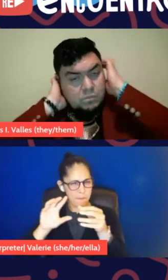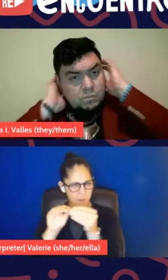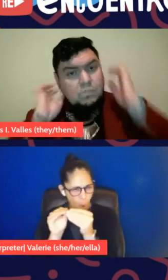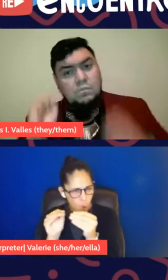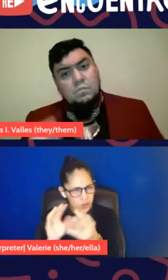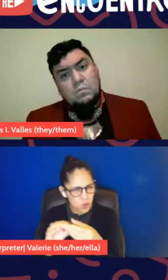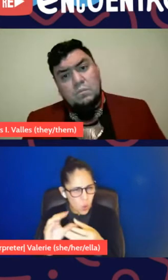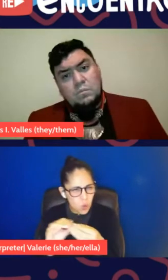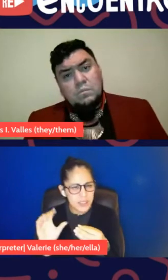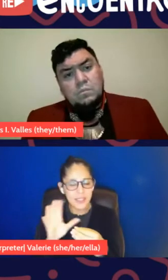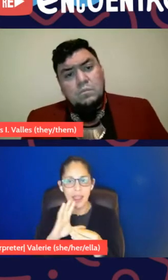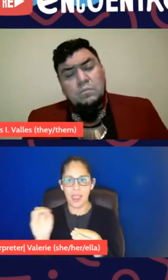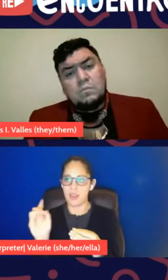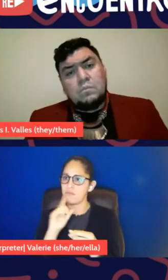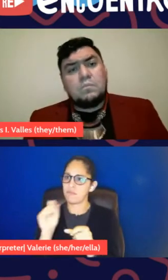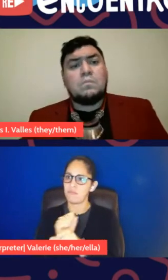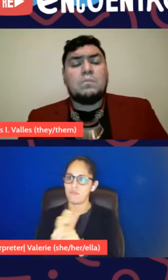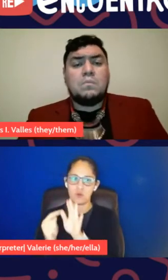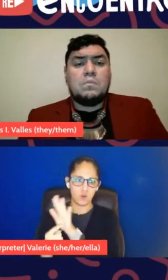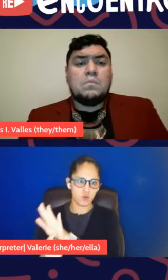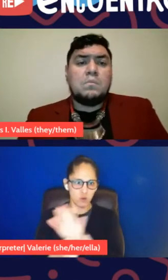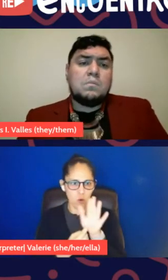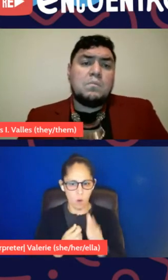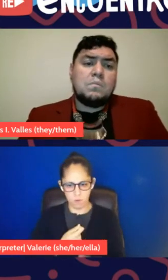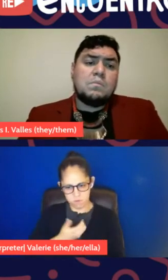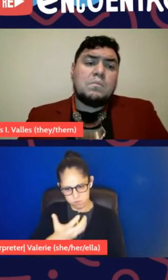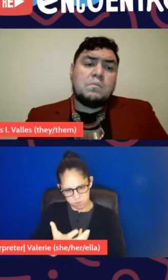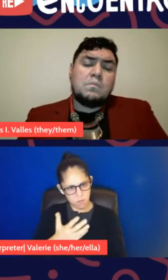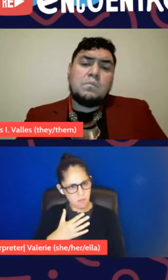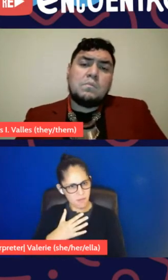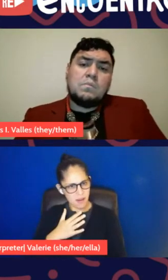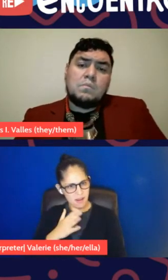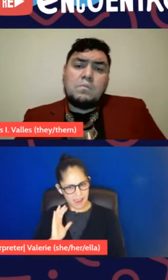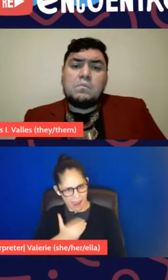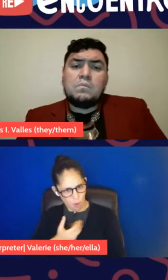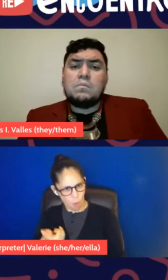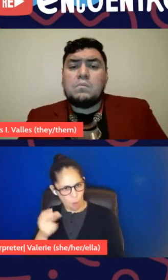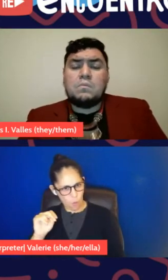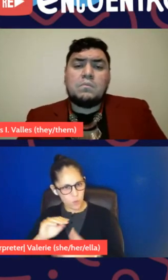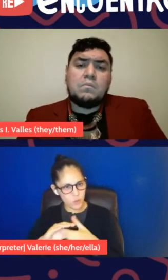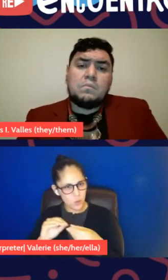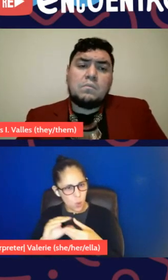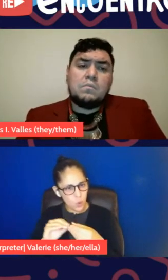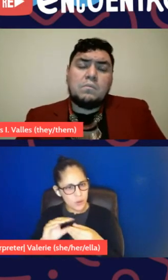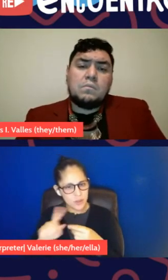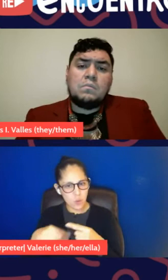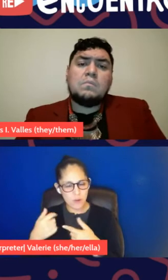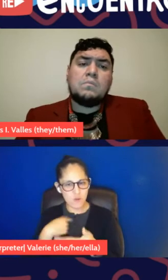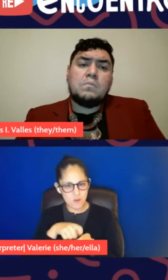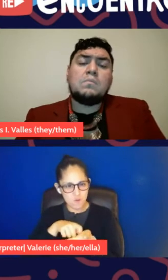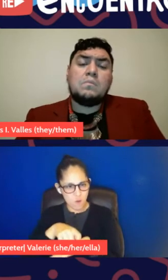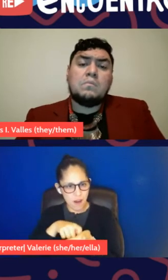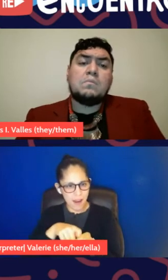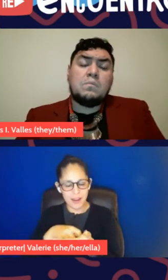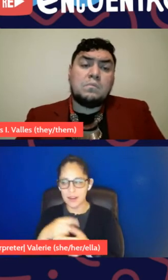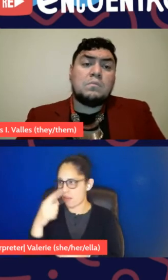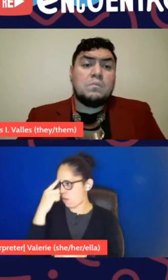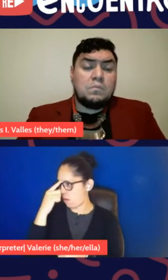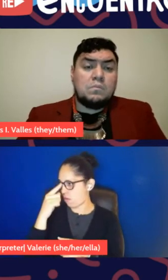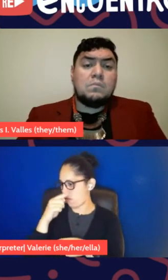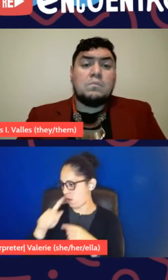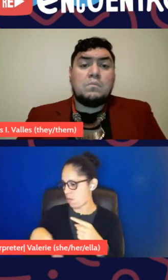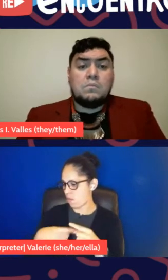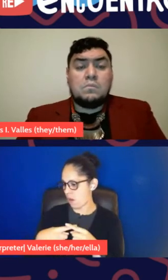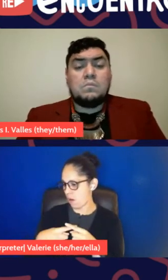our own stories as we create them. And I've been thinking a lot about resignifying narratives.